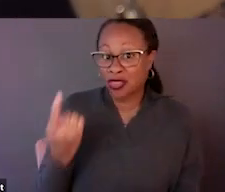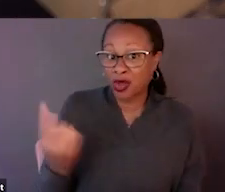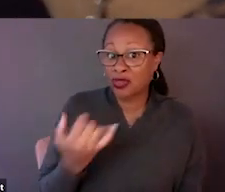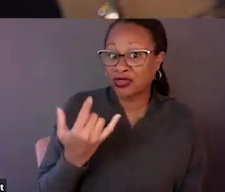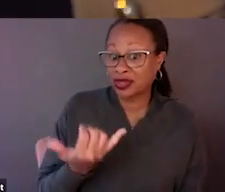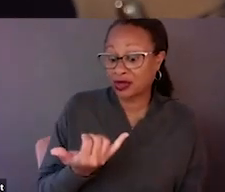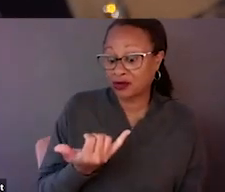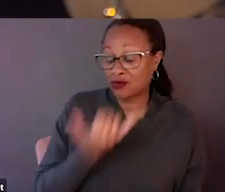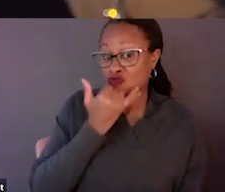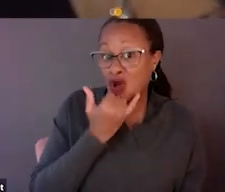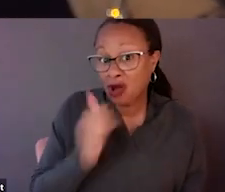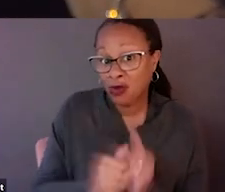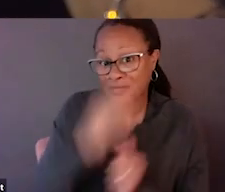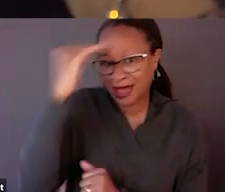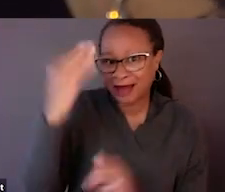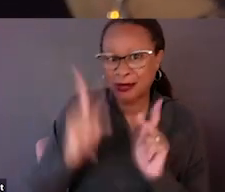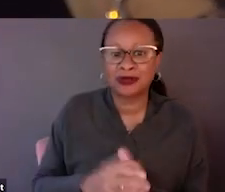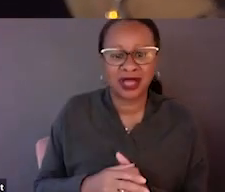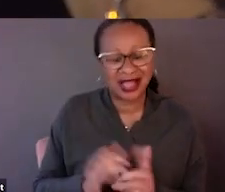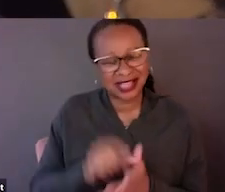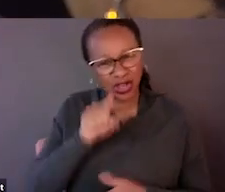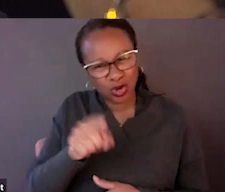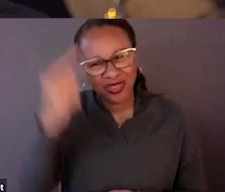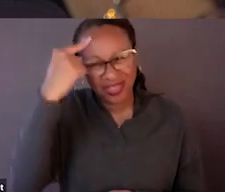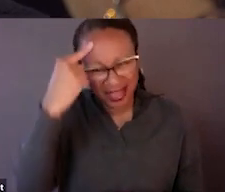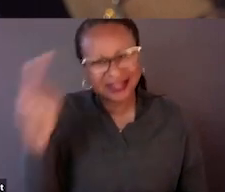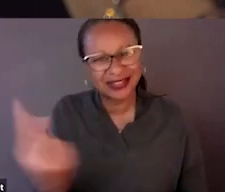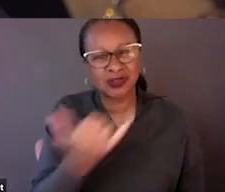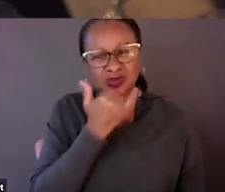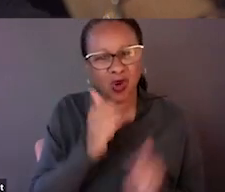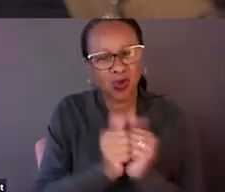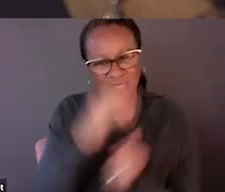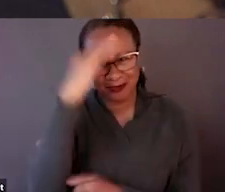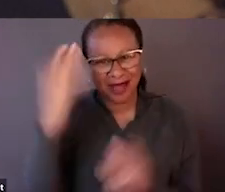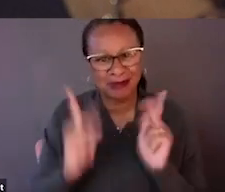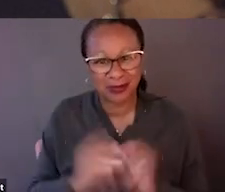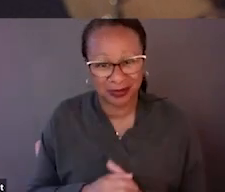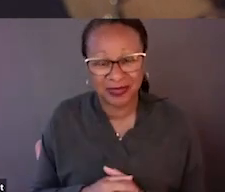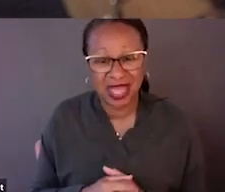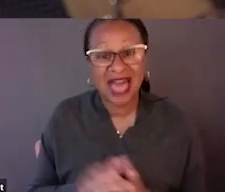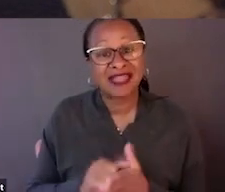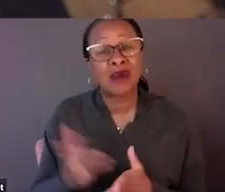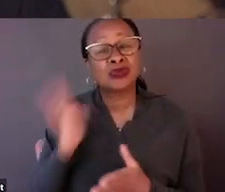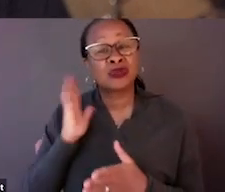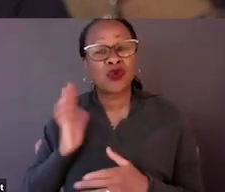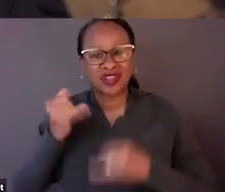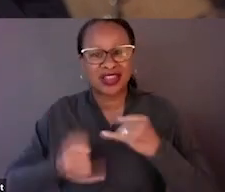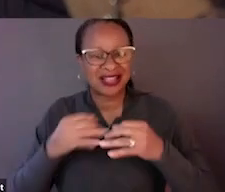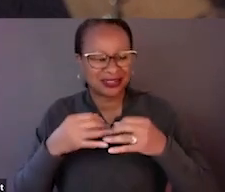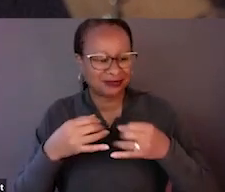wrong with Black people. And it used to be the last line in the film, and then one of